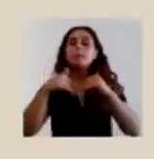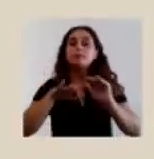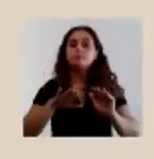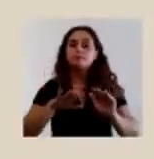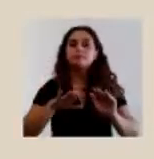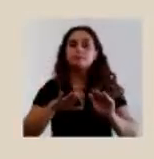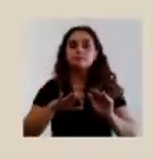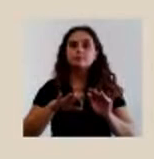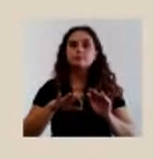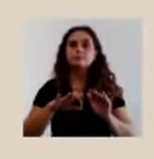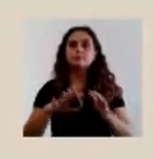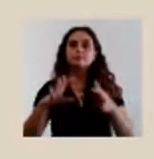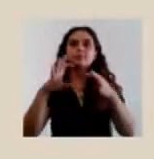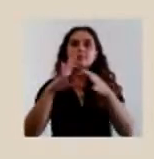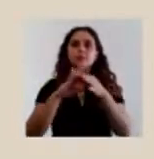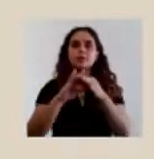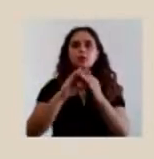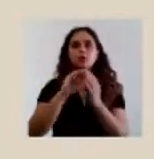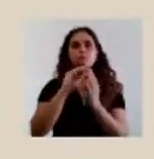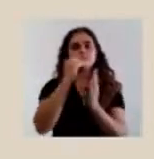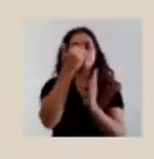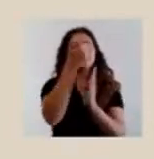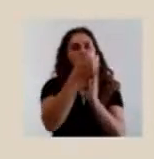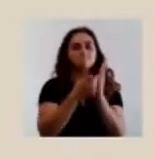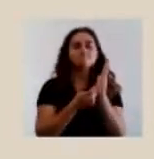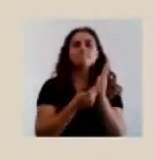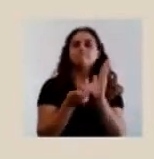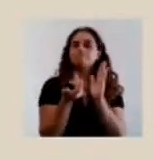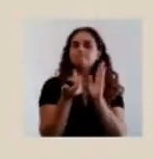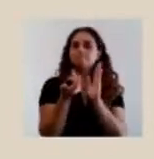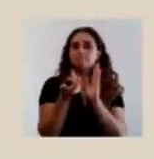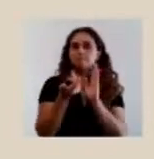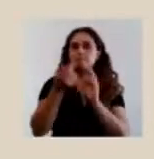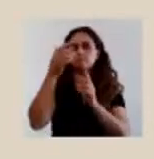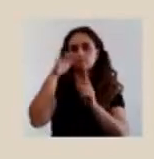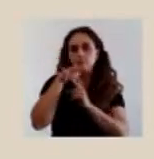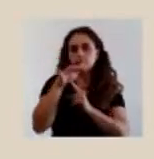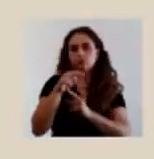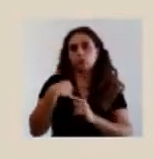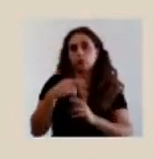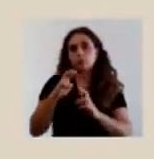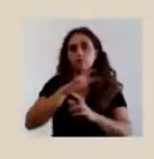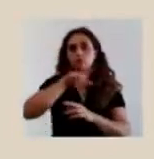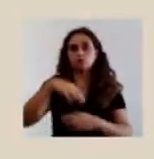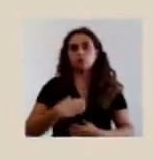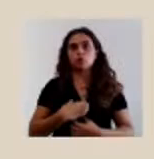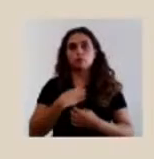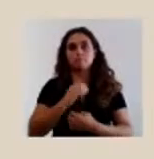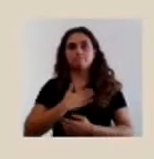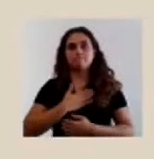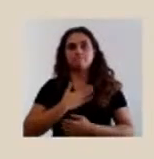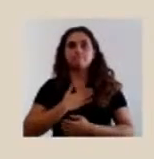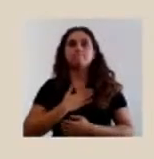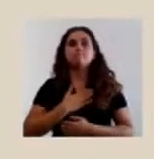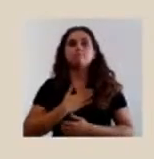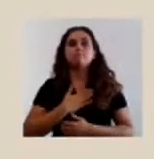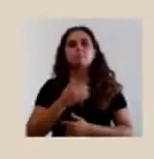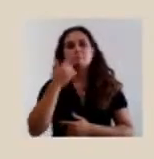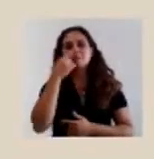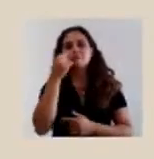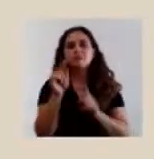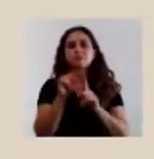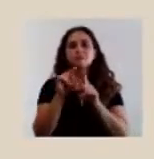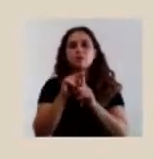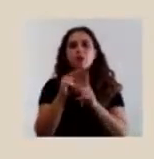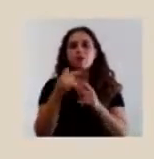However, given its well-documented impact, and I hope you trust me on this, looking at steps to address it seems like the